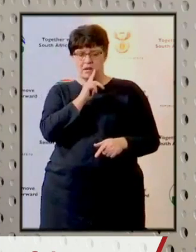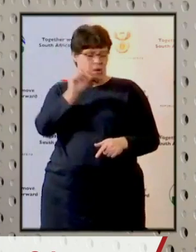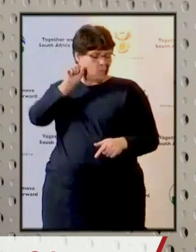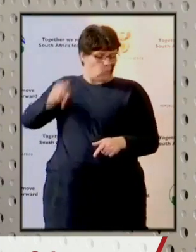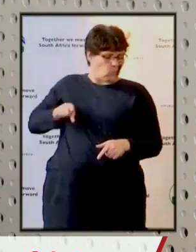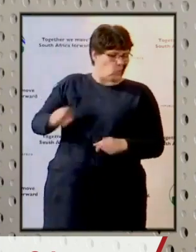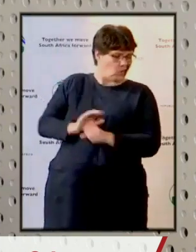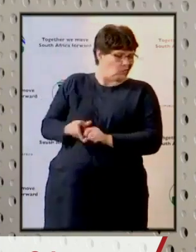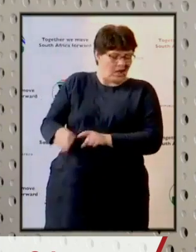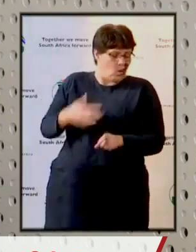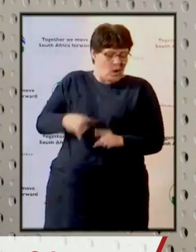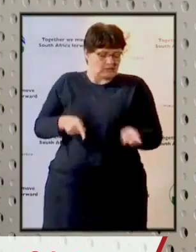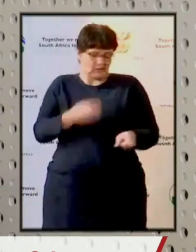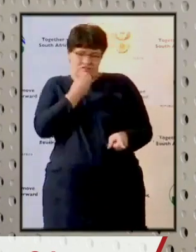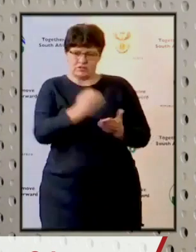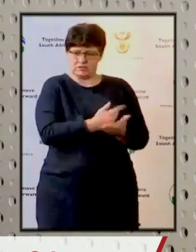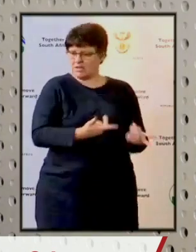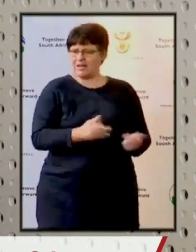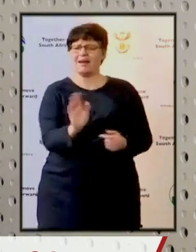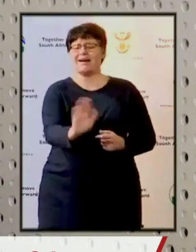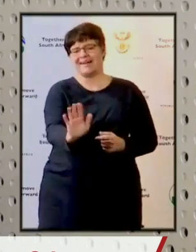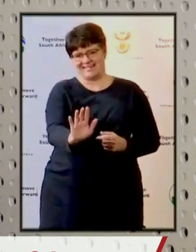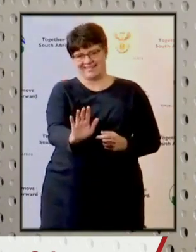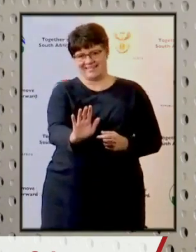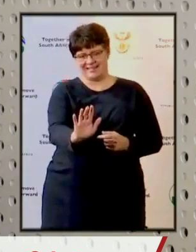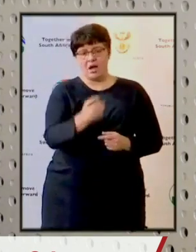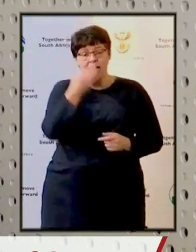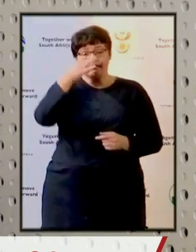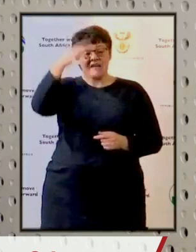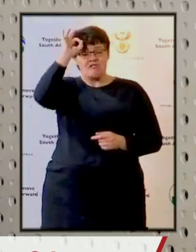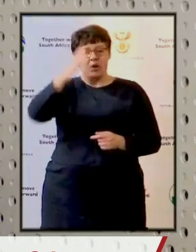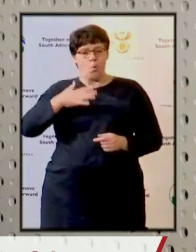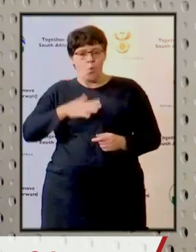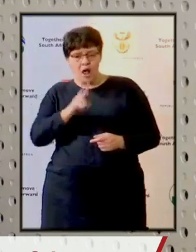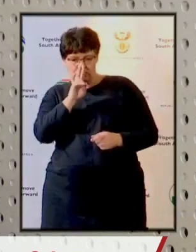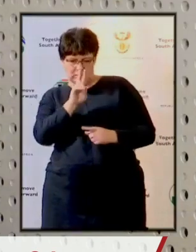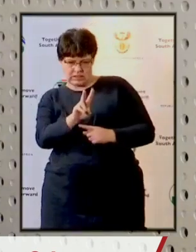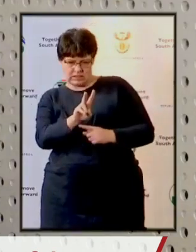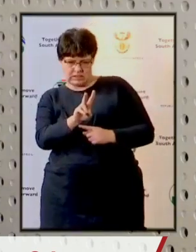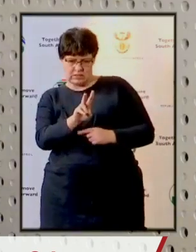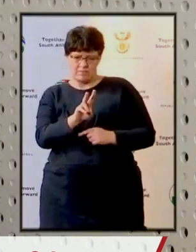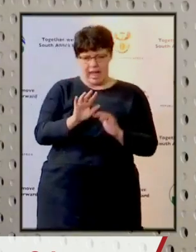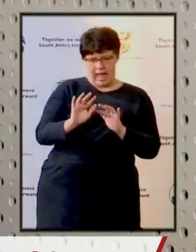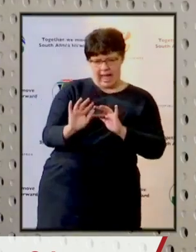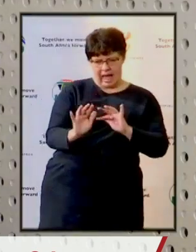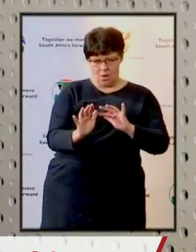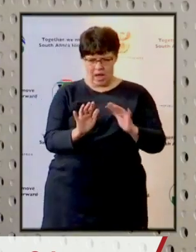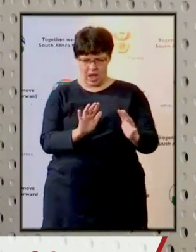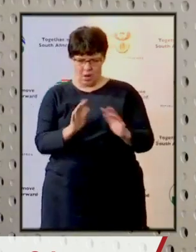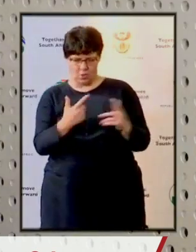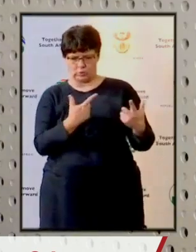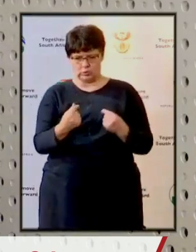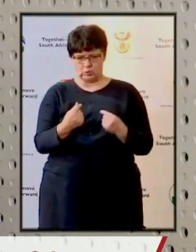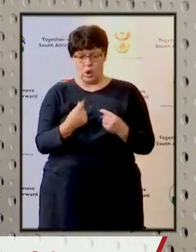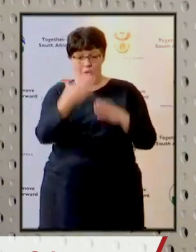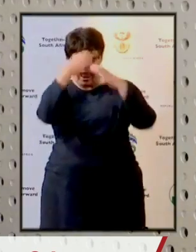The approach of government is to see all of what we need to do through a health lens. We've got to save lives. That's the